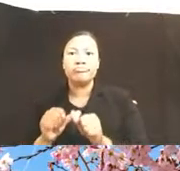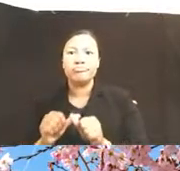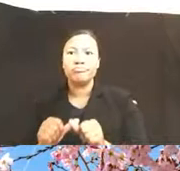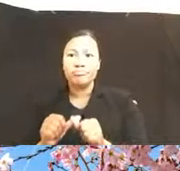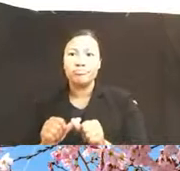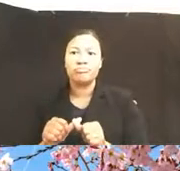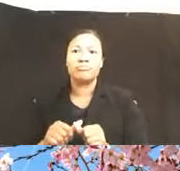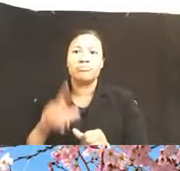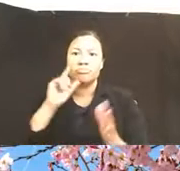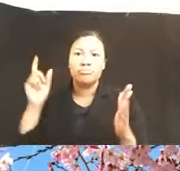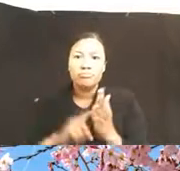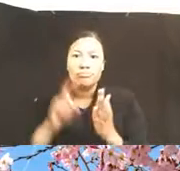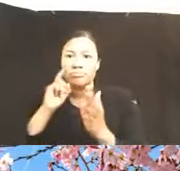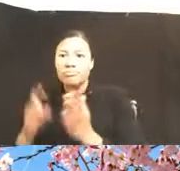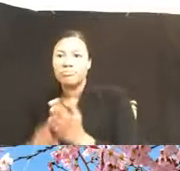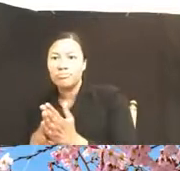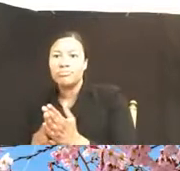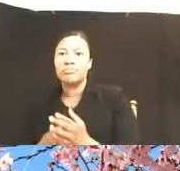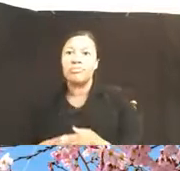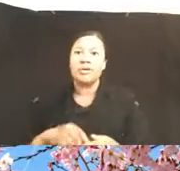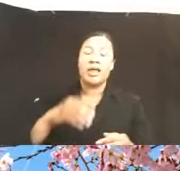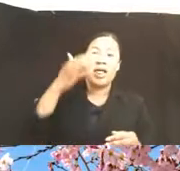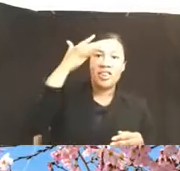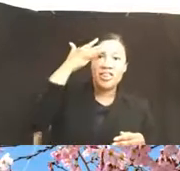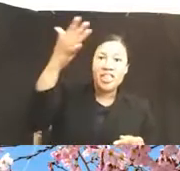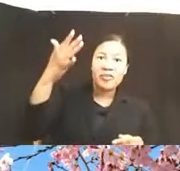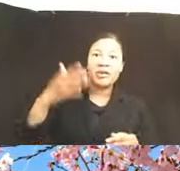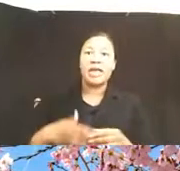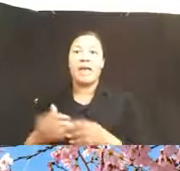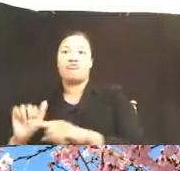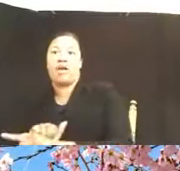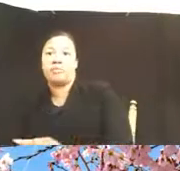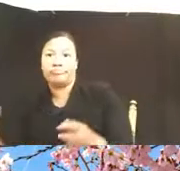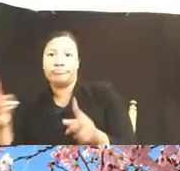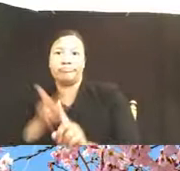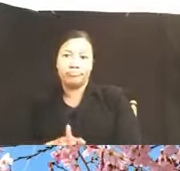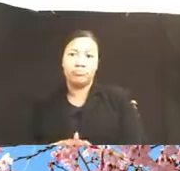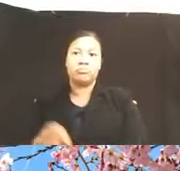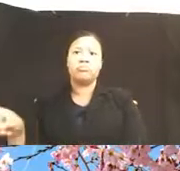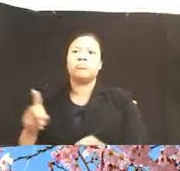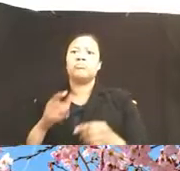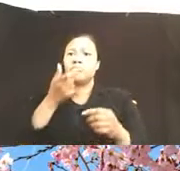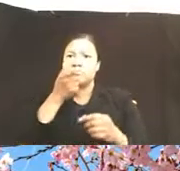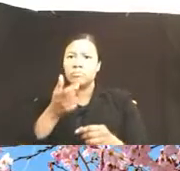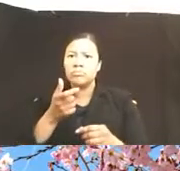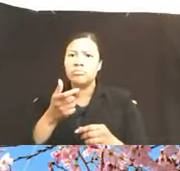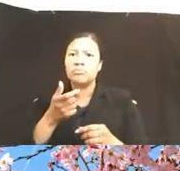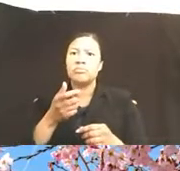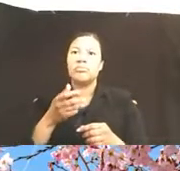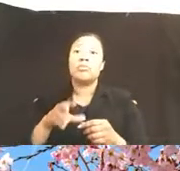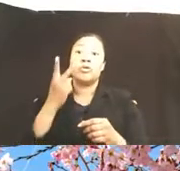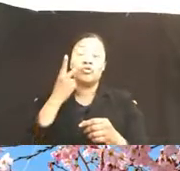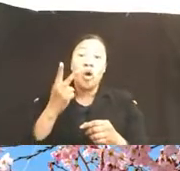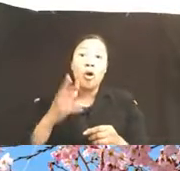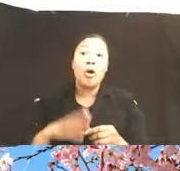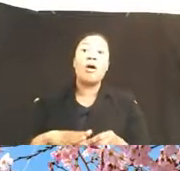with theory. She witnessed firsthand the contradictory effects of Garifuna men taking over women's roles and